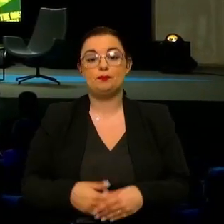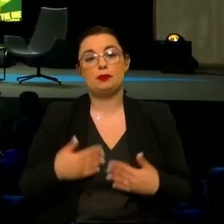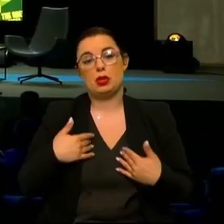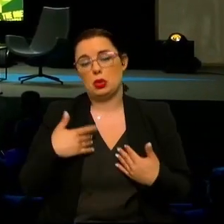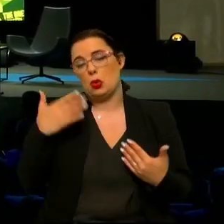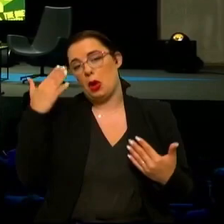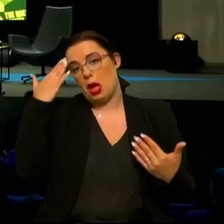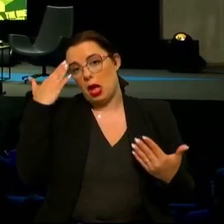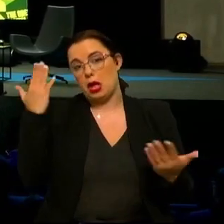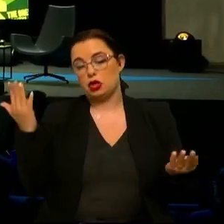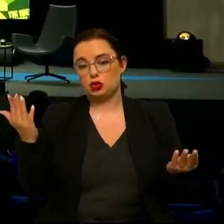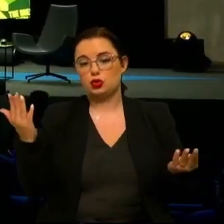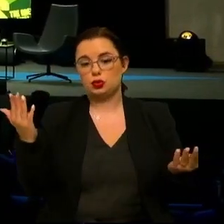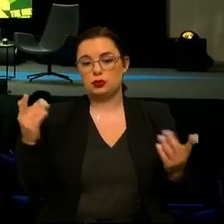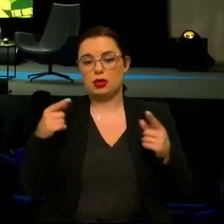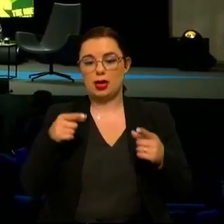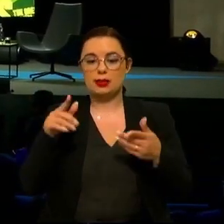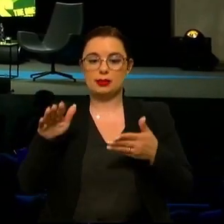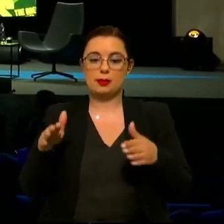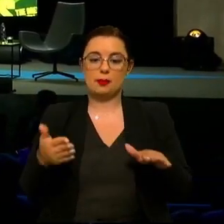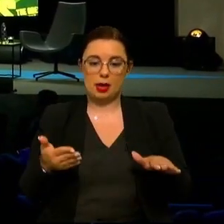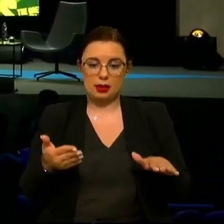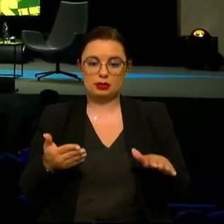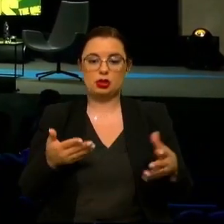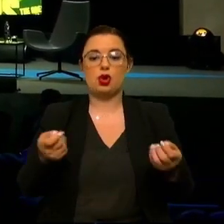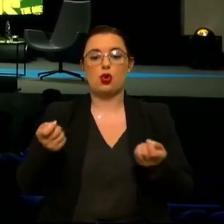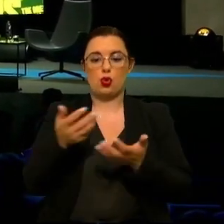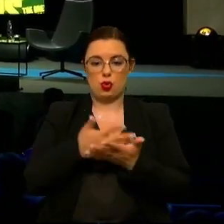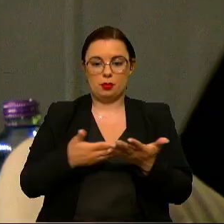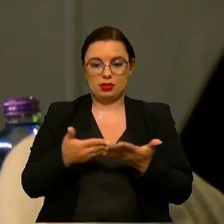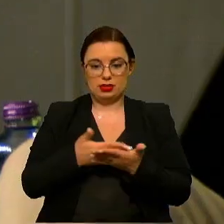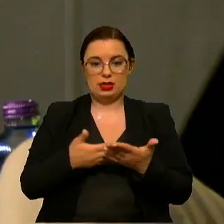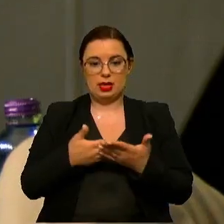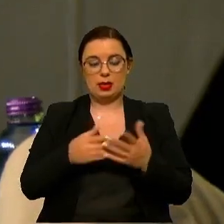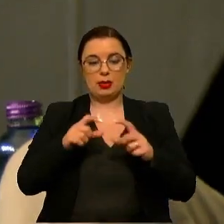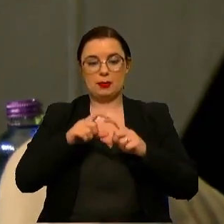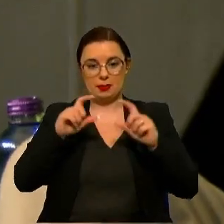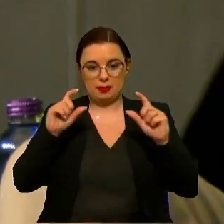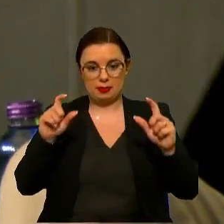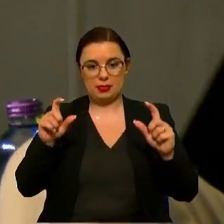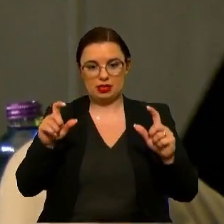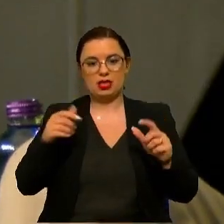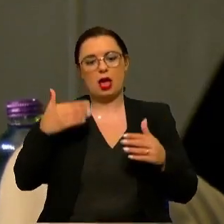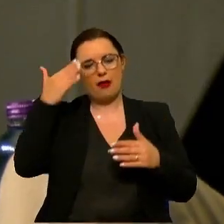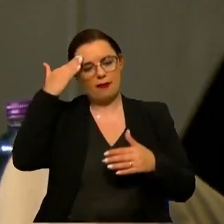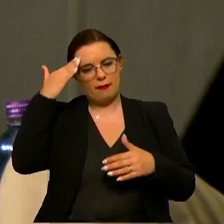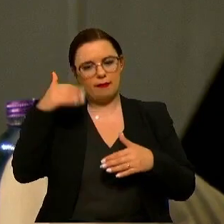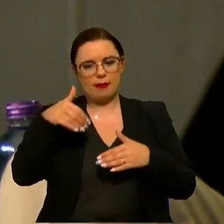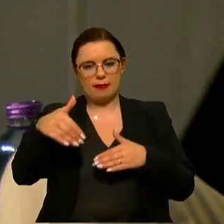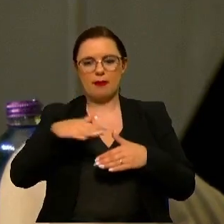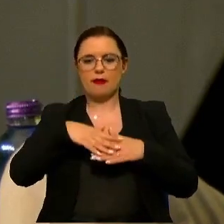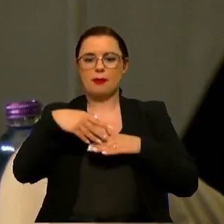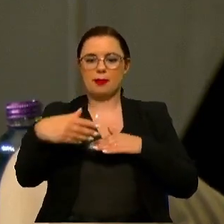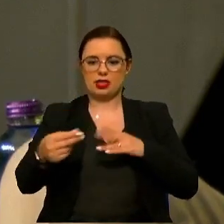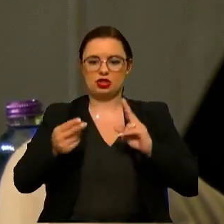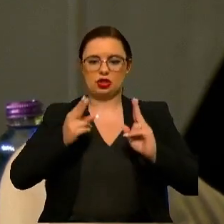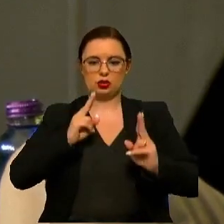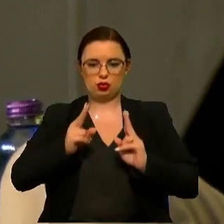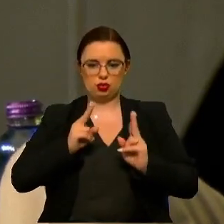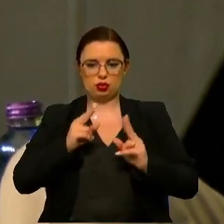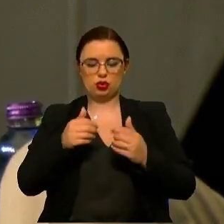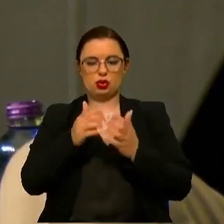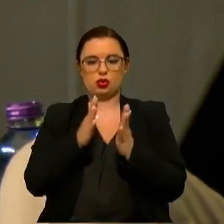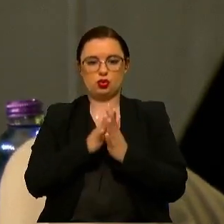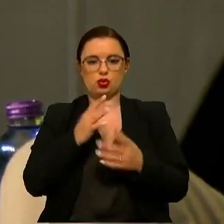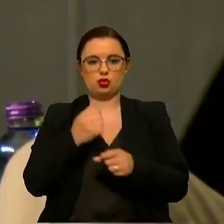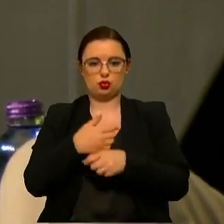more safely share information. This more commercial part for businesses will come up later